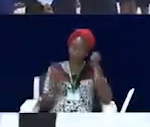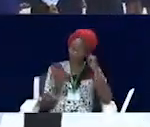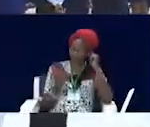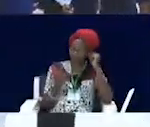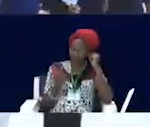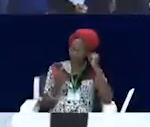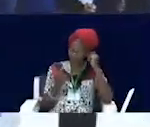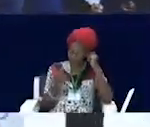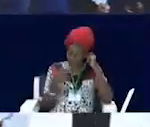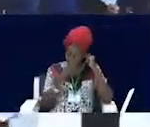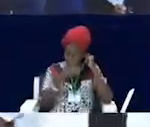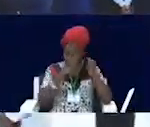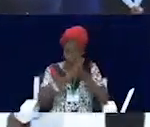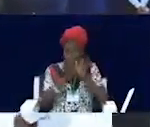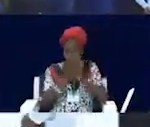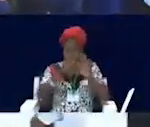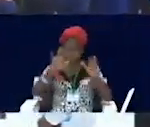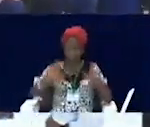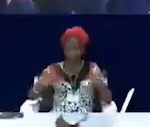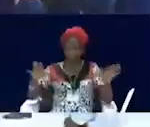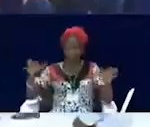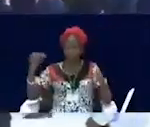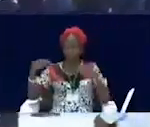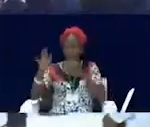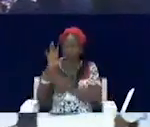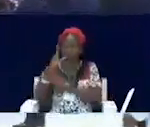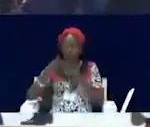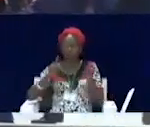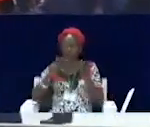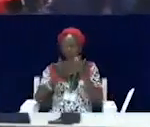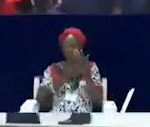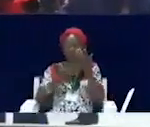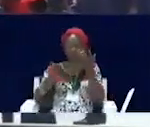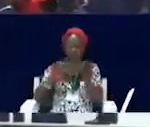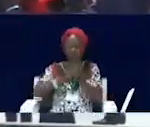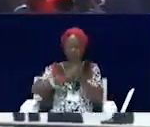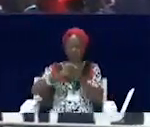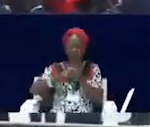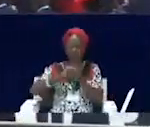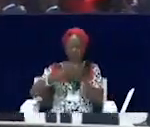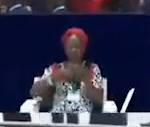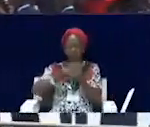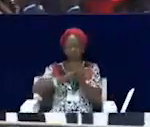to become a child of God. Let your blood wash me clean, Lord.